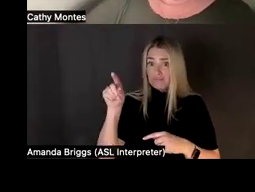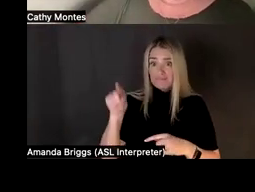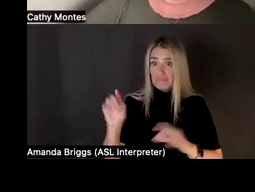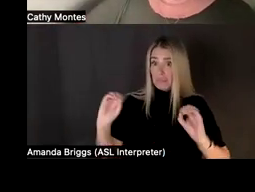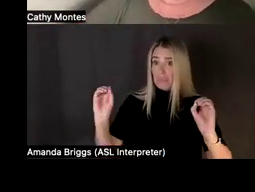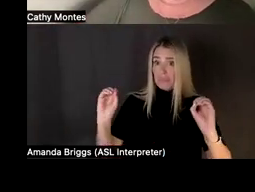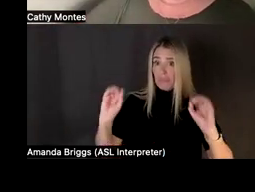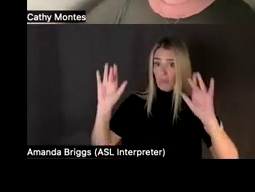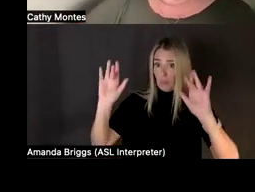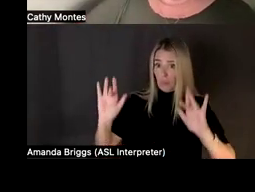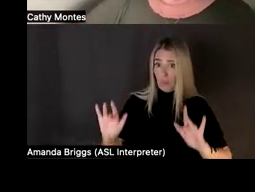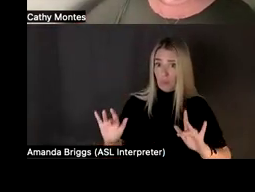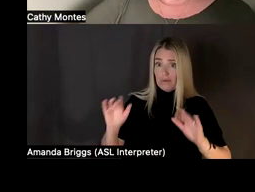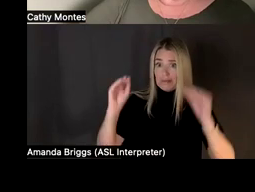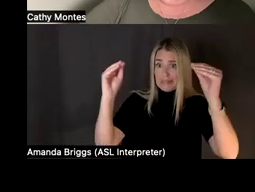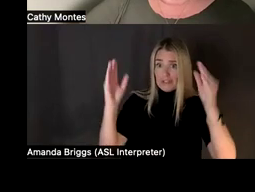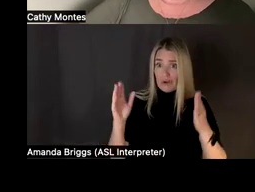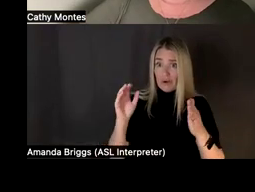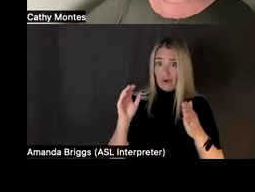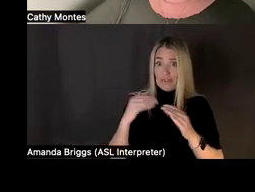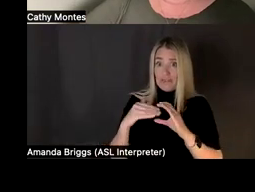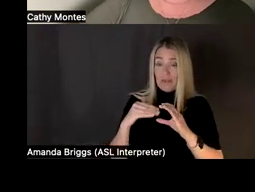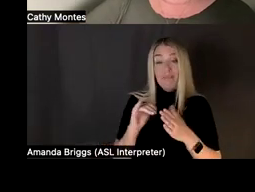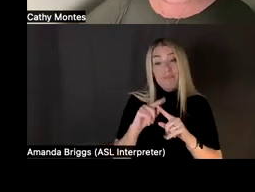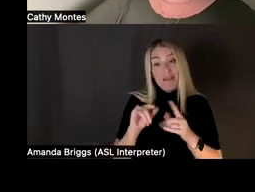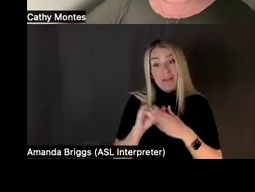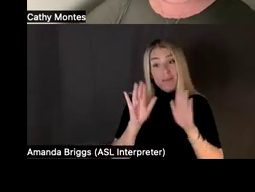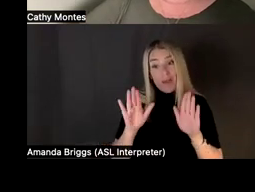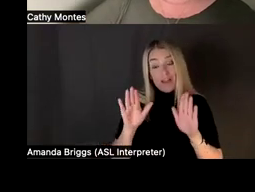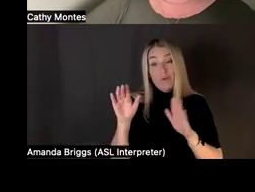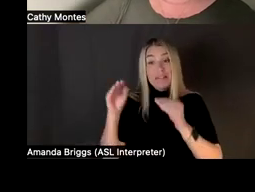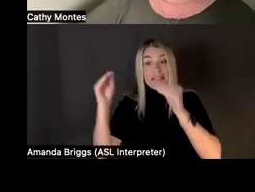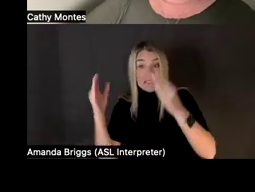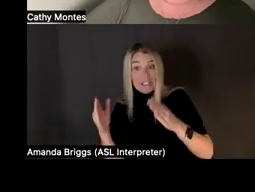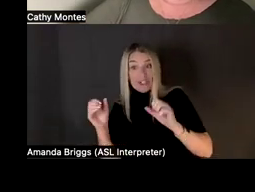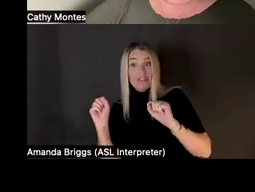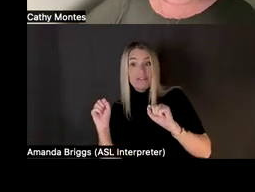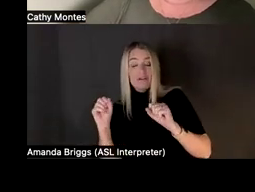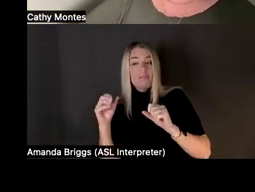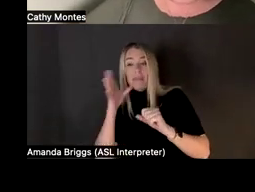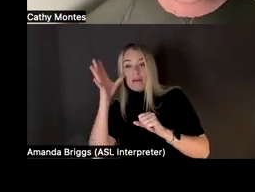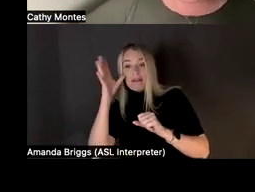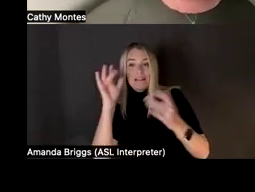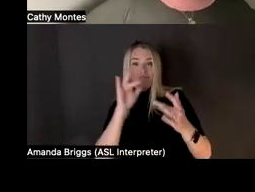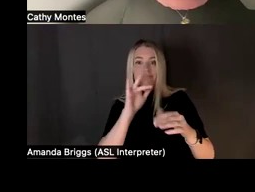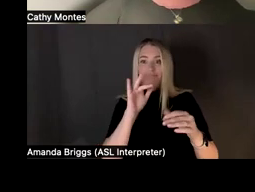emails, though it would be great if it did so parents can contact teachers if needed.